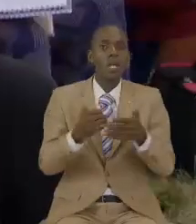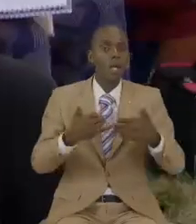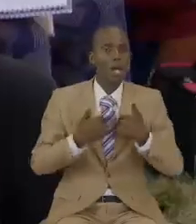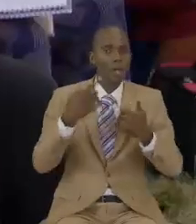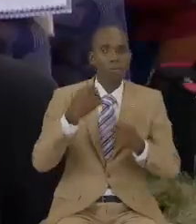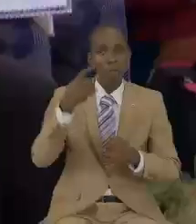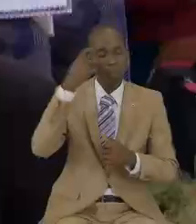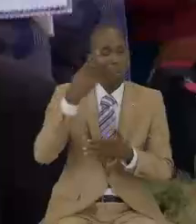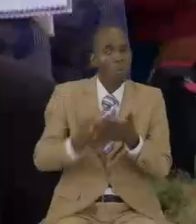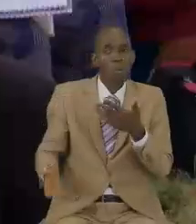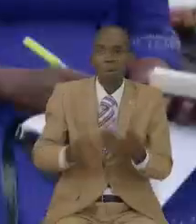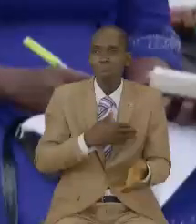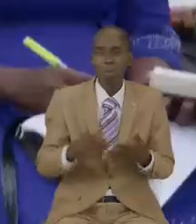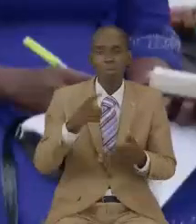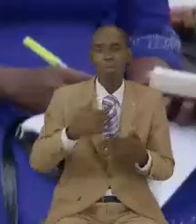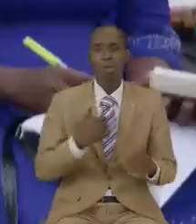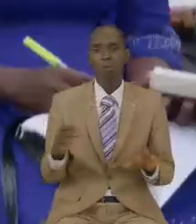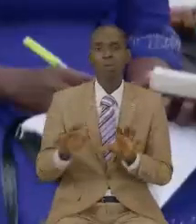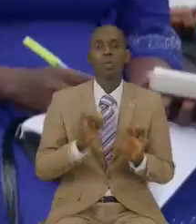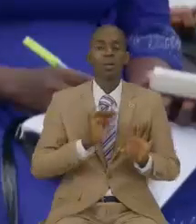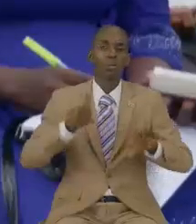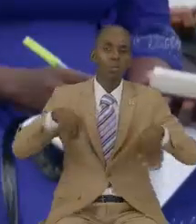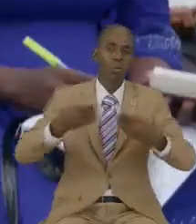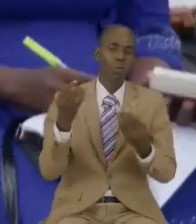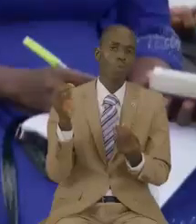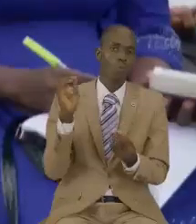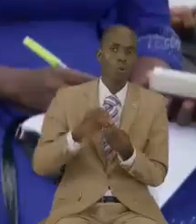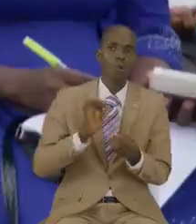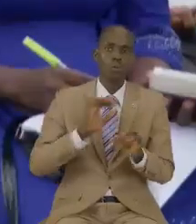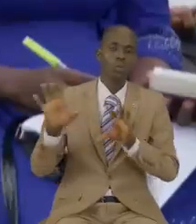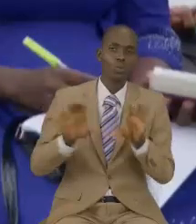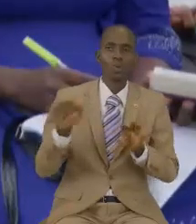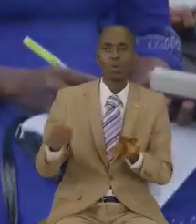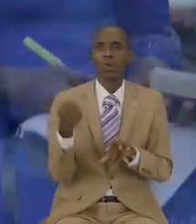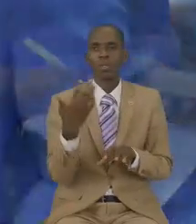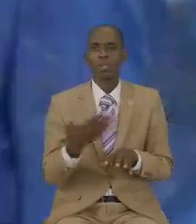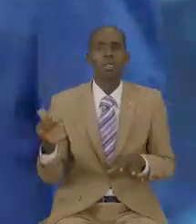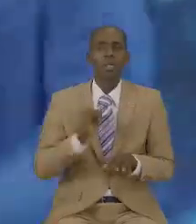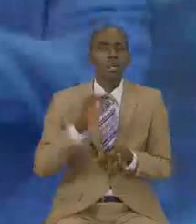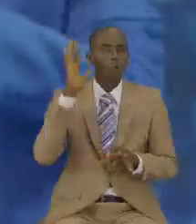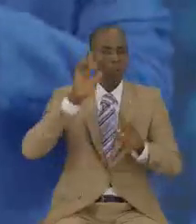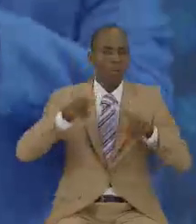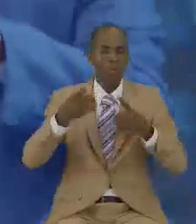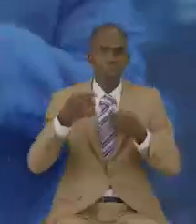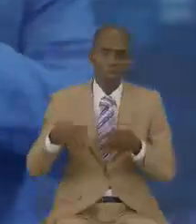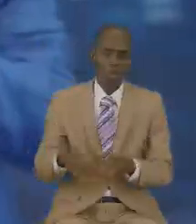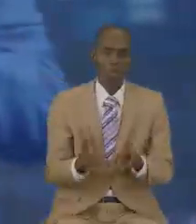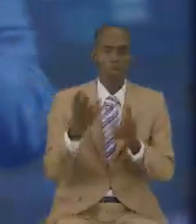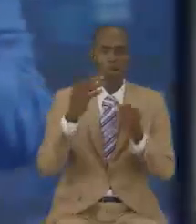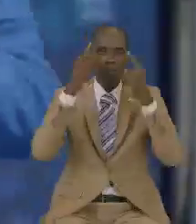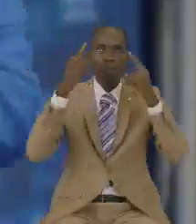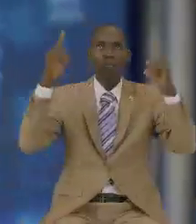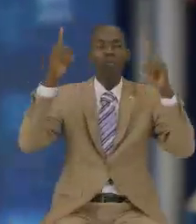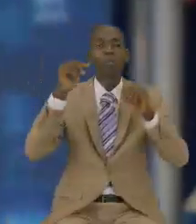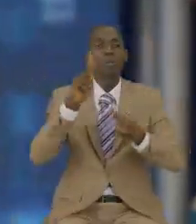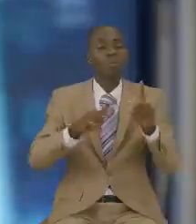they have done, I'll go the extra mile. I do the other thing. I'll go the way of success. The people that have